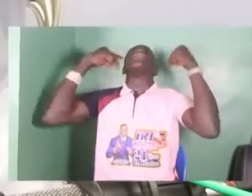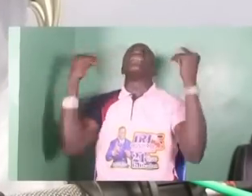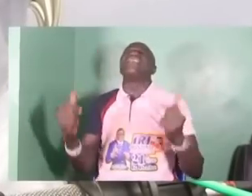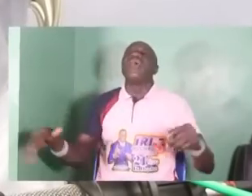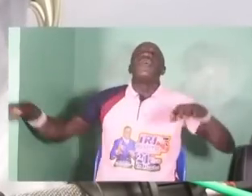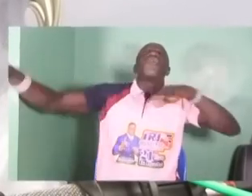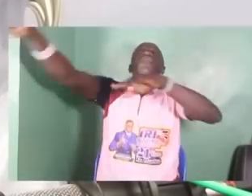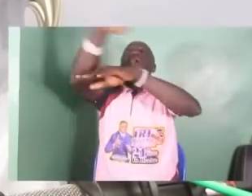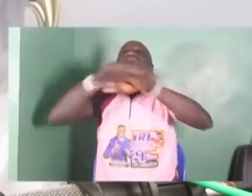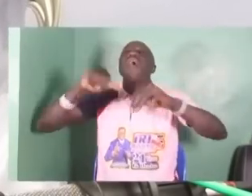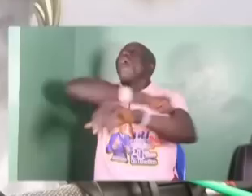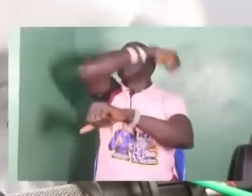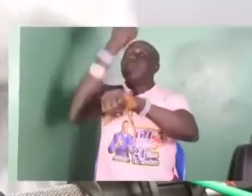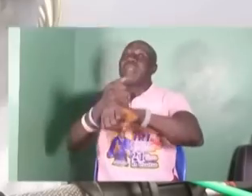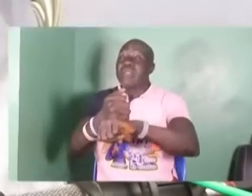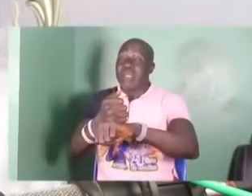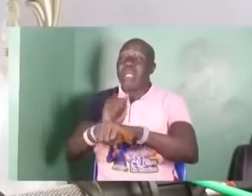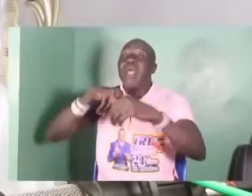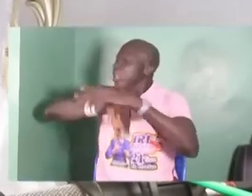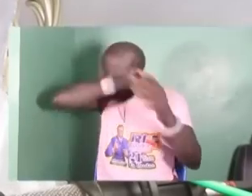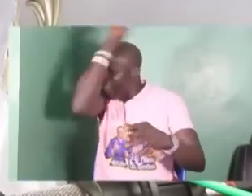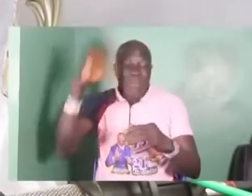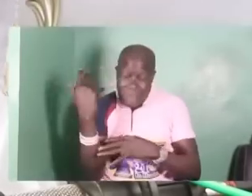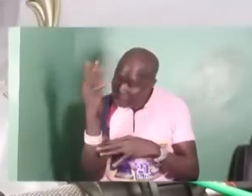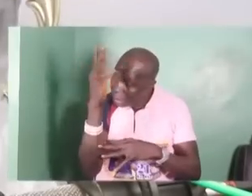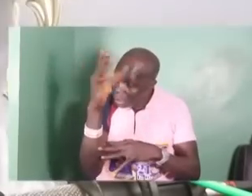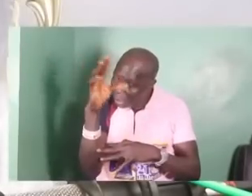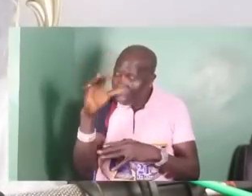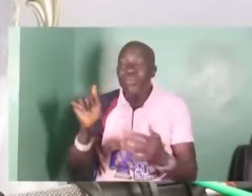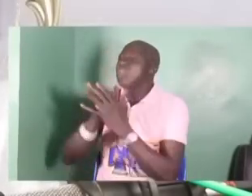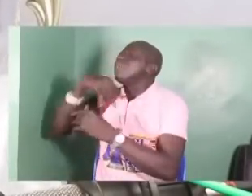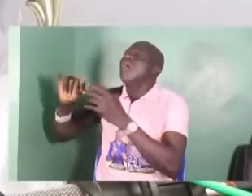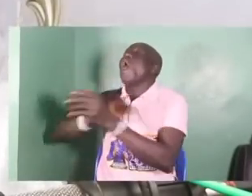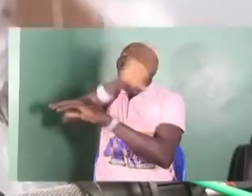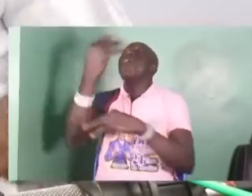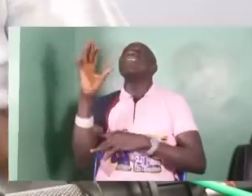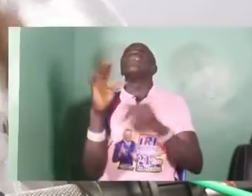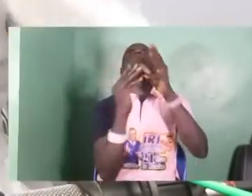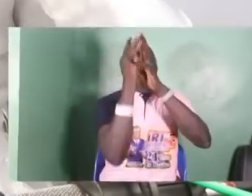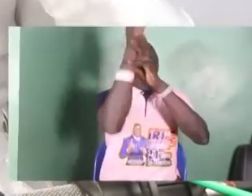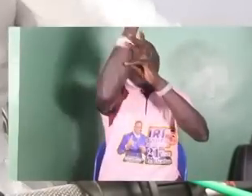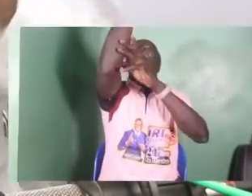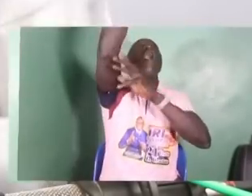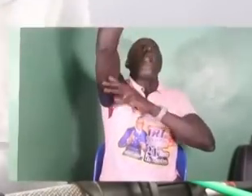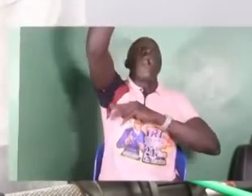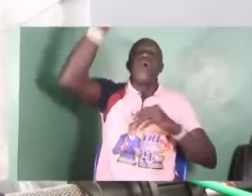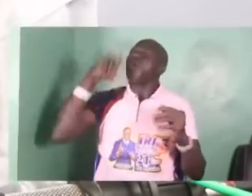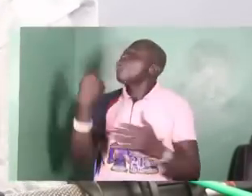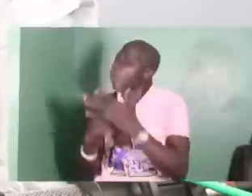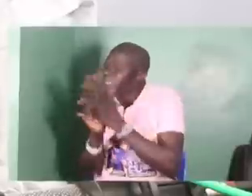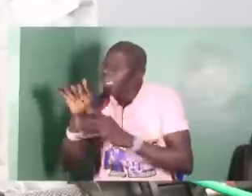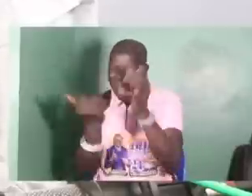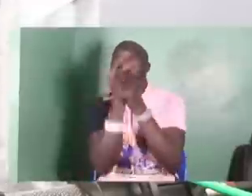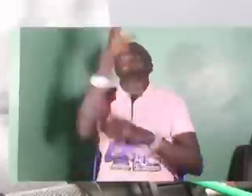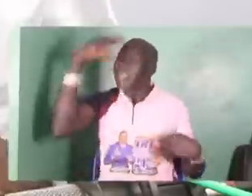moon. Oh, that's job. Sun to rain in the day. Oh, and night. And start in the night. And Psalm 27. Verse 1. Kilo